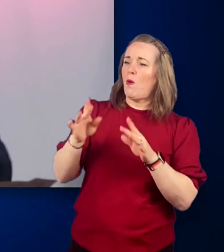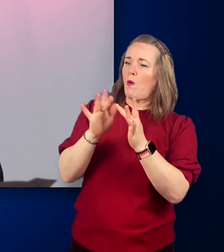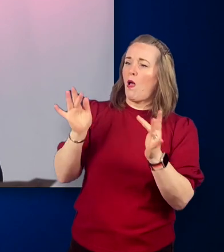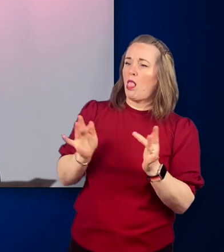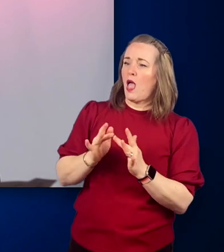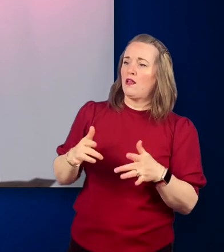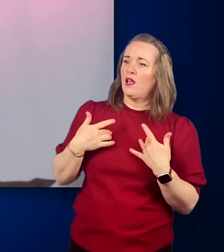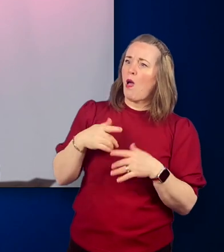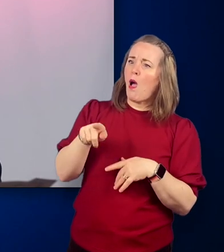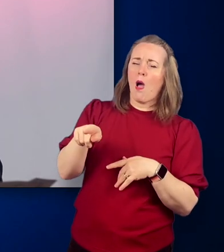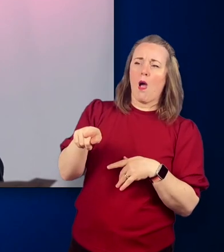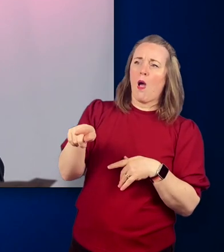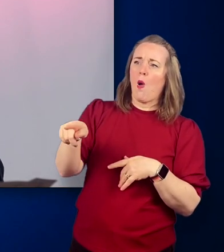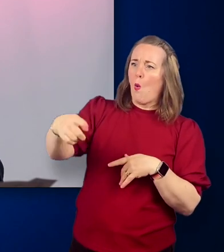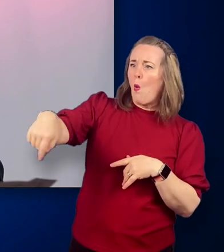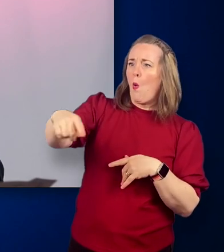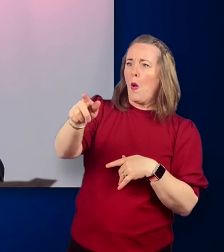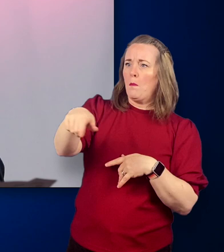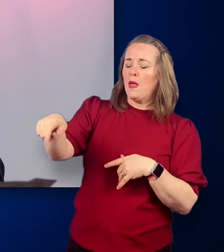but it's not happened for you.